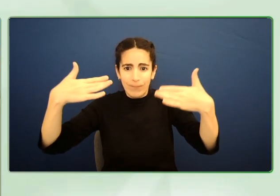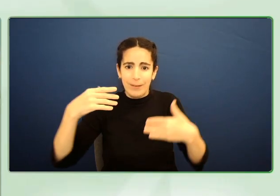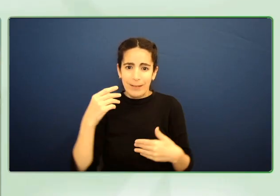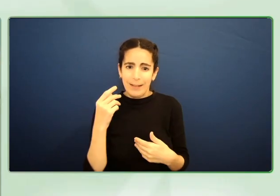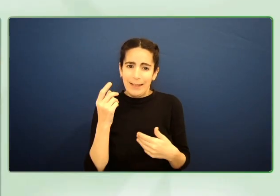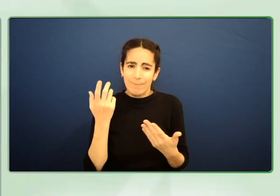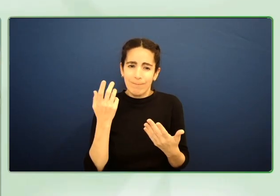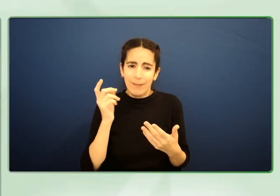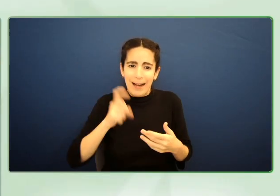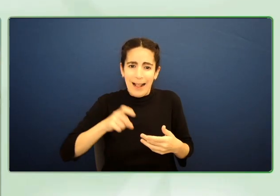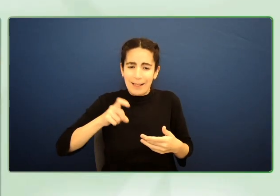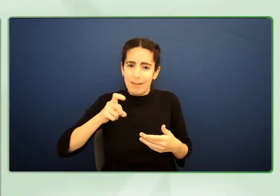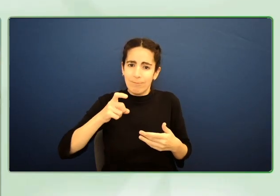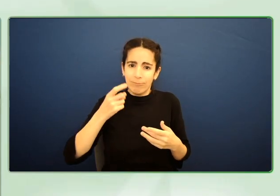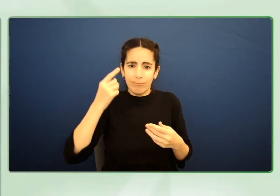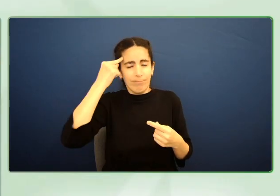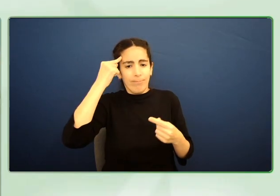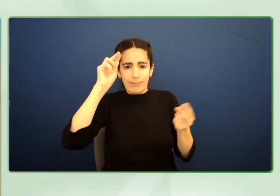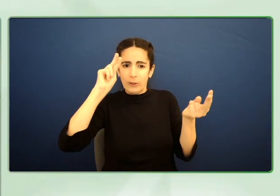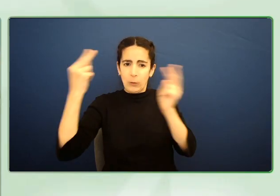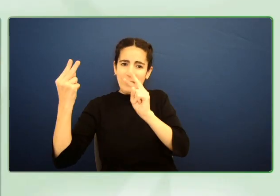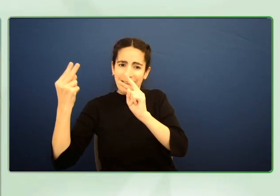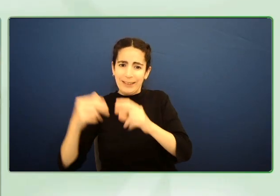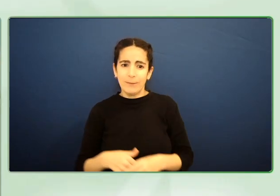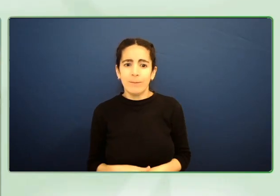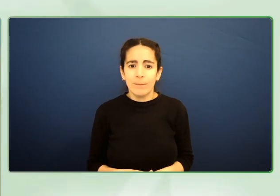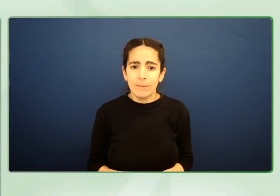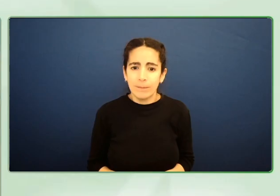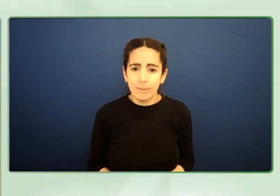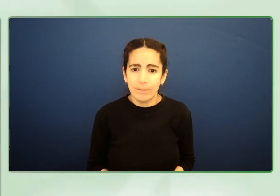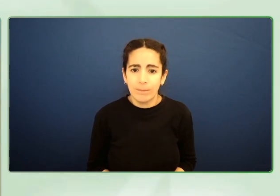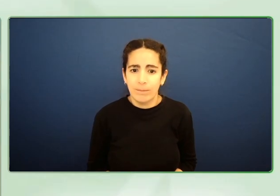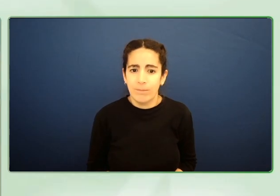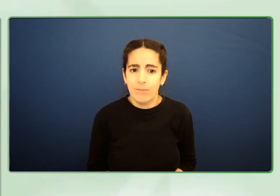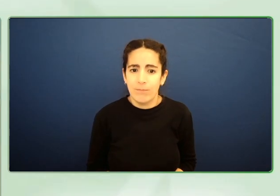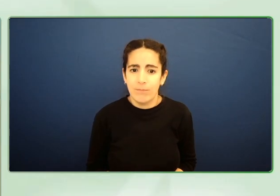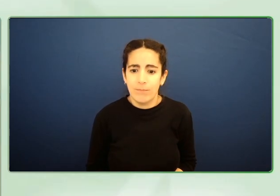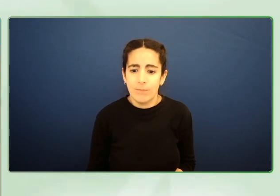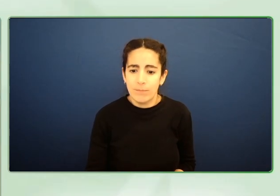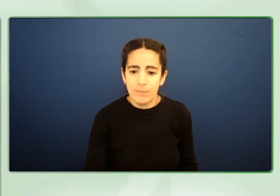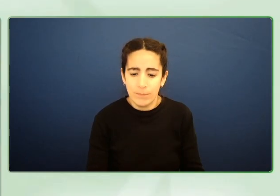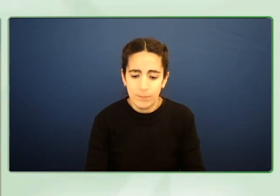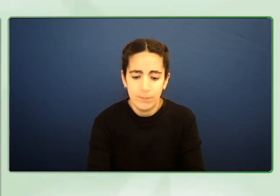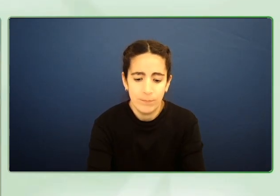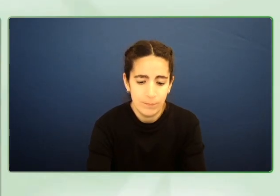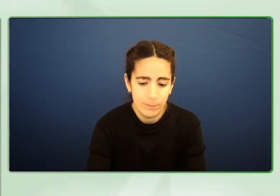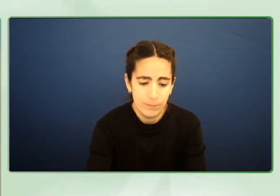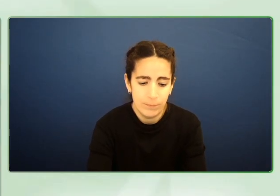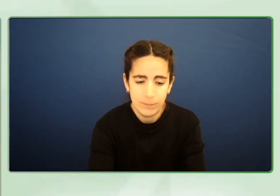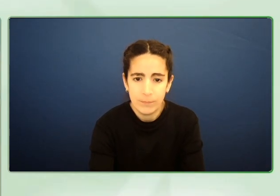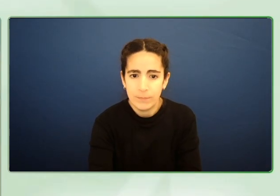words mean things, and they carry messages with it. So when we talk about costs, I think it